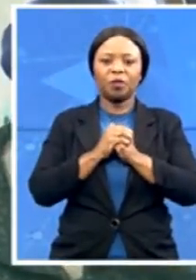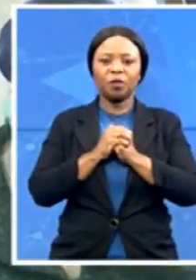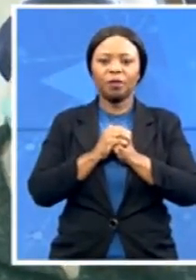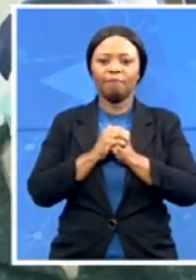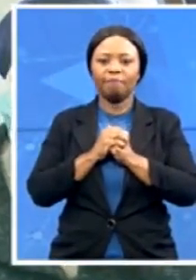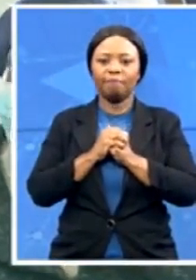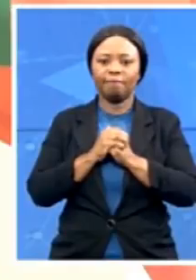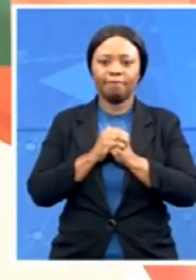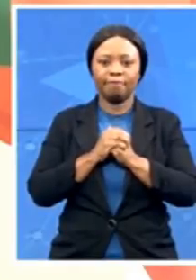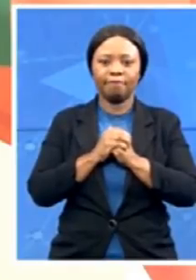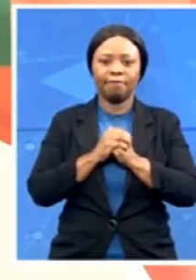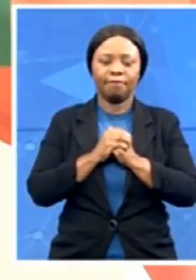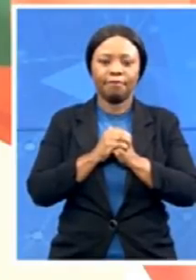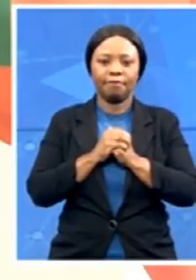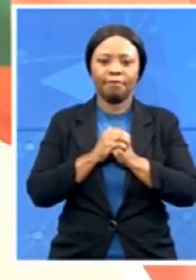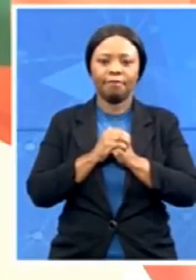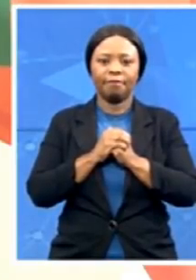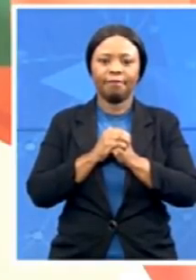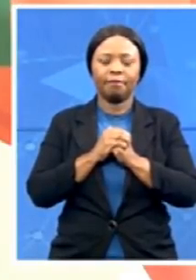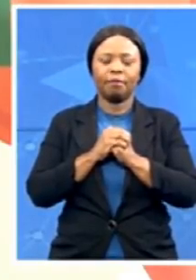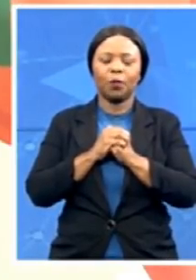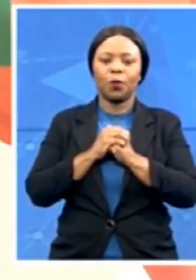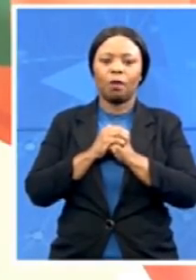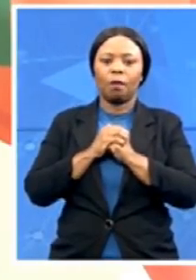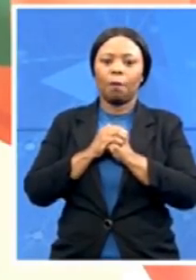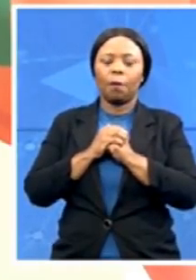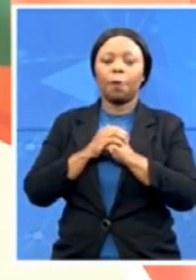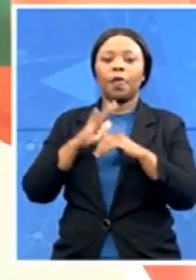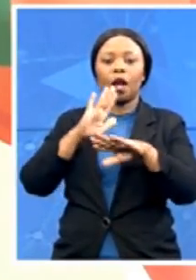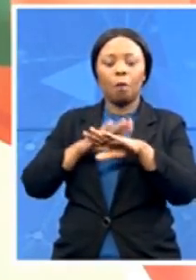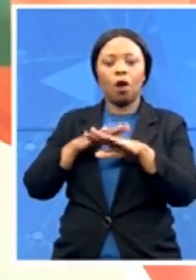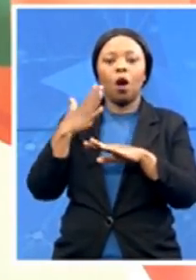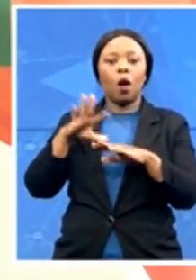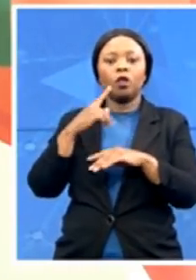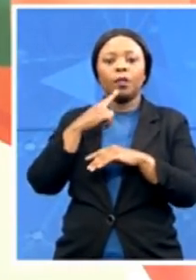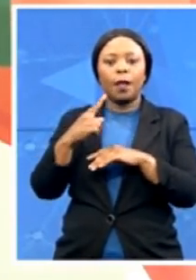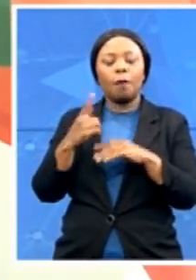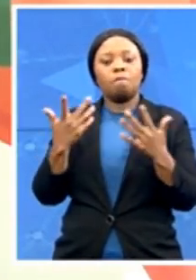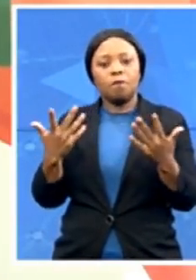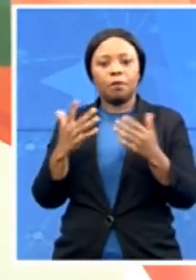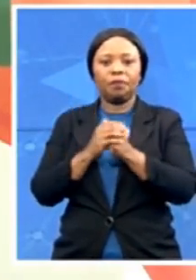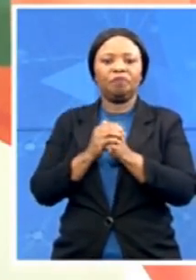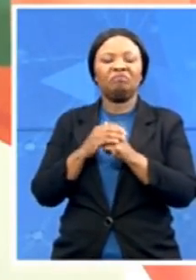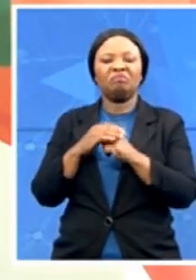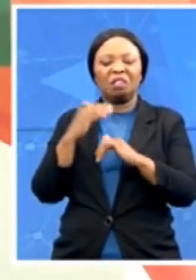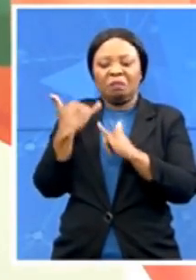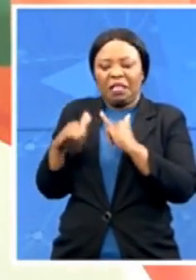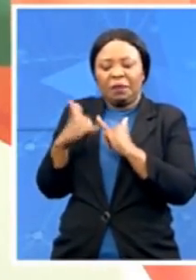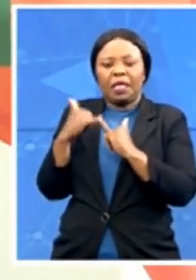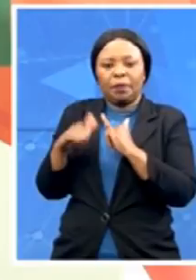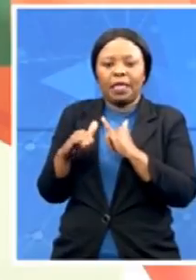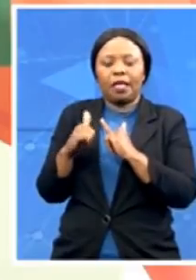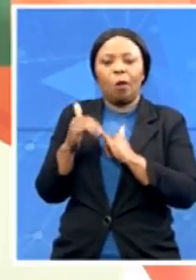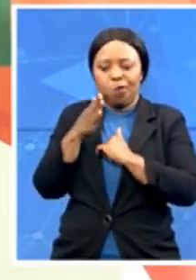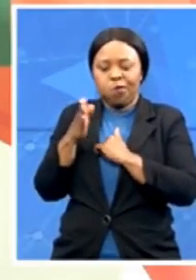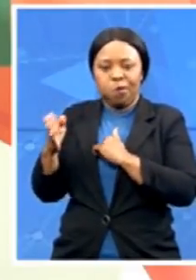I quickly want to mention that there are some discrepancies with the UTM